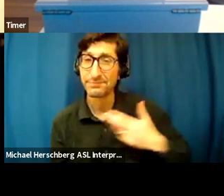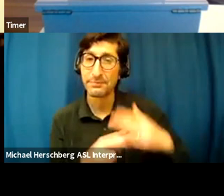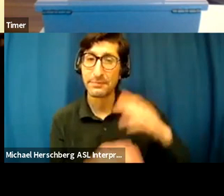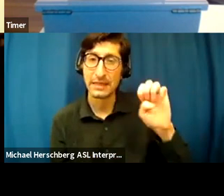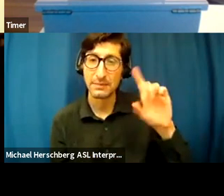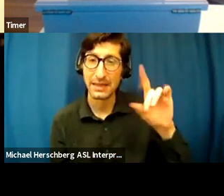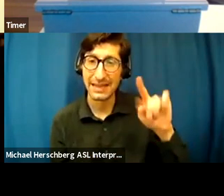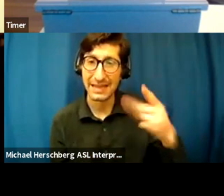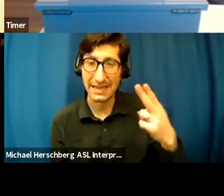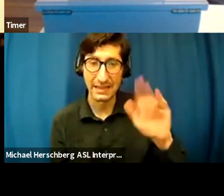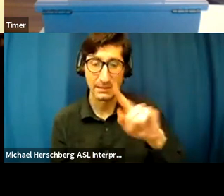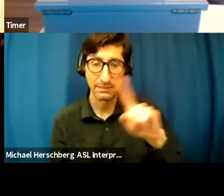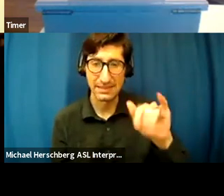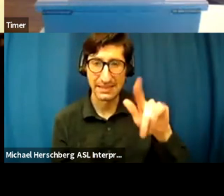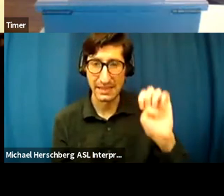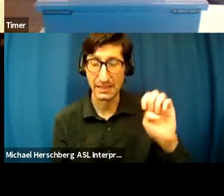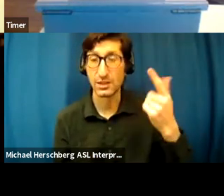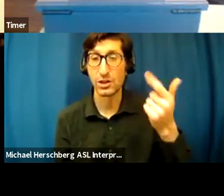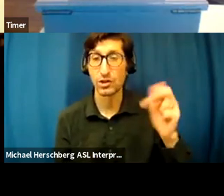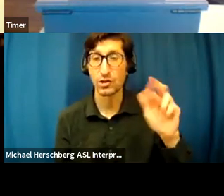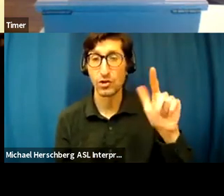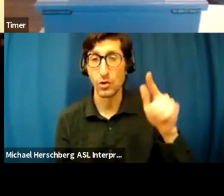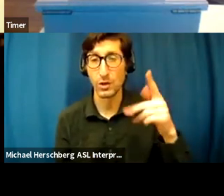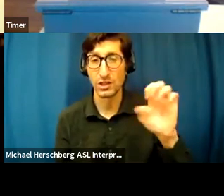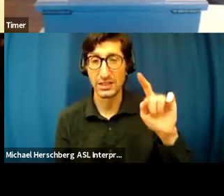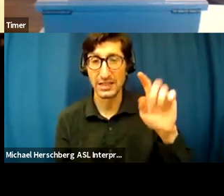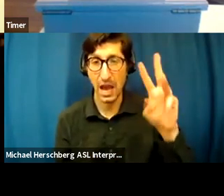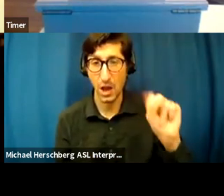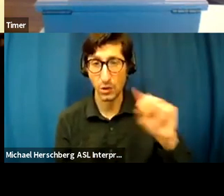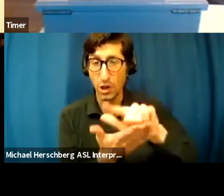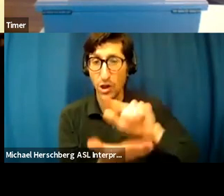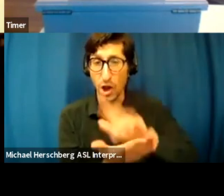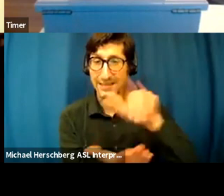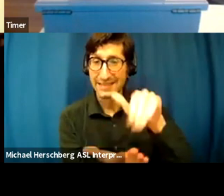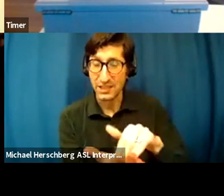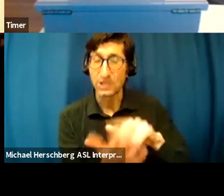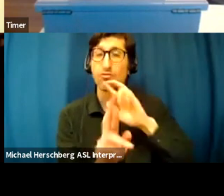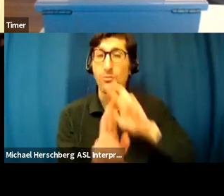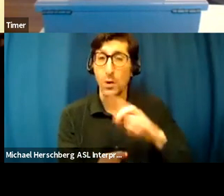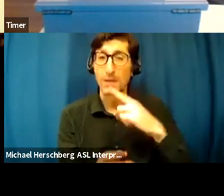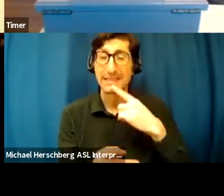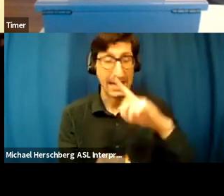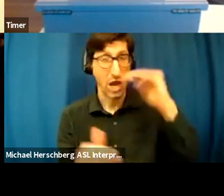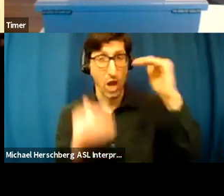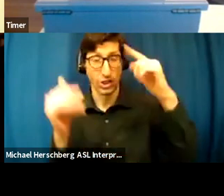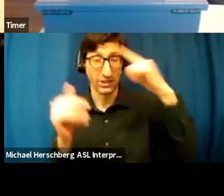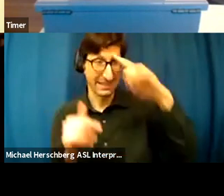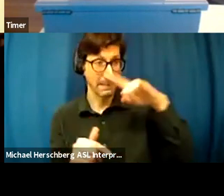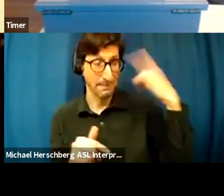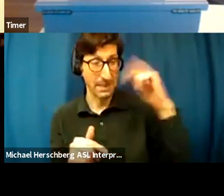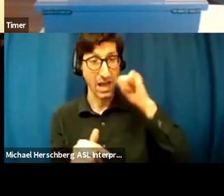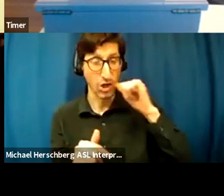Georgetown Law Center recently published a report which concluded, quote, Adults view Black girls as less innocent and